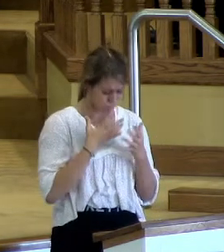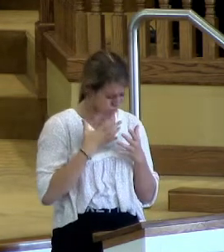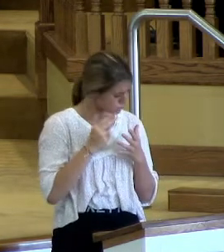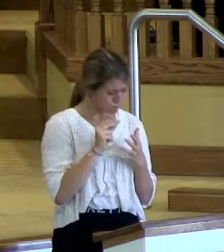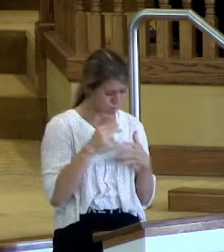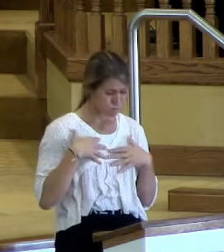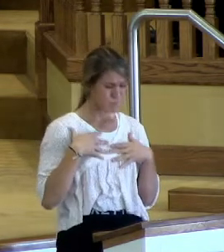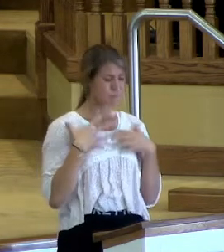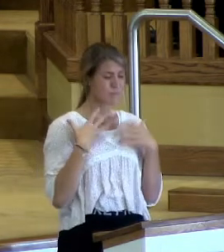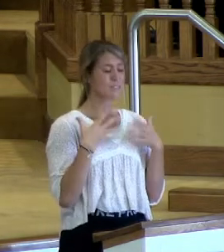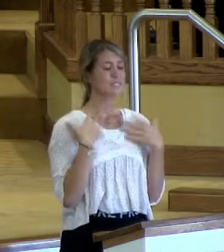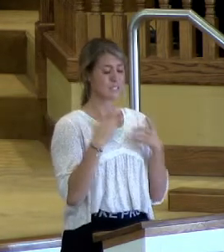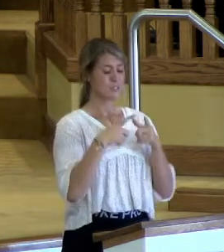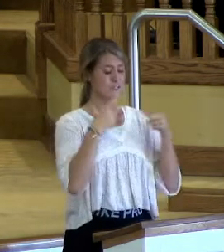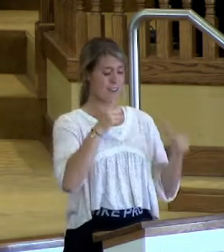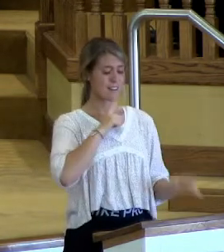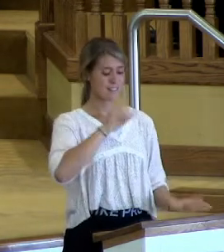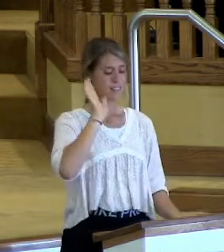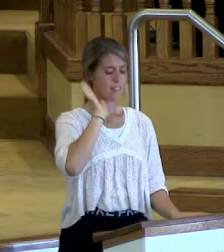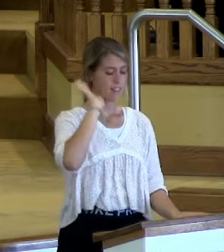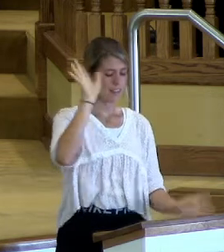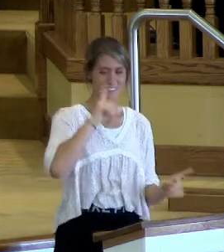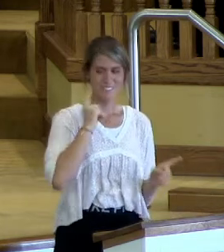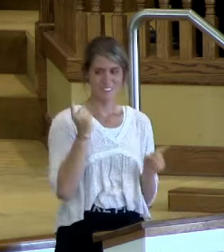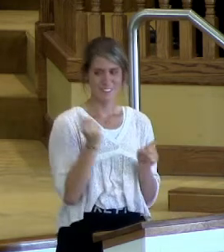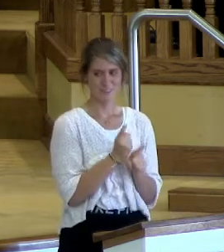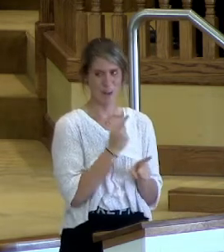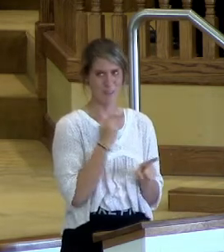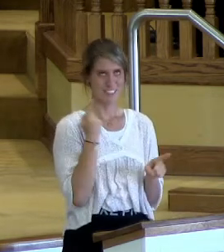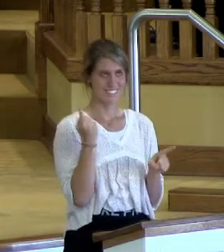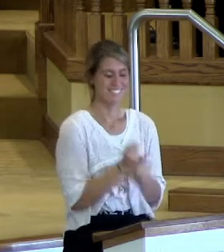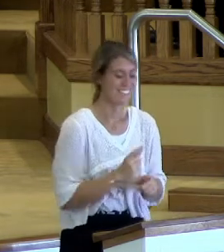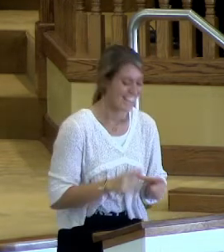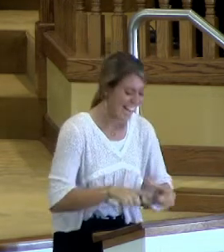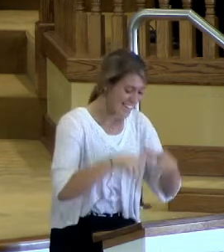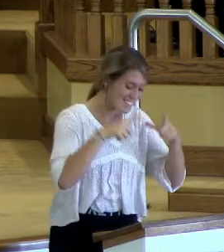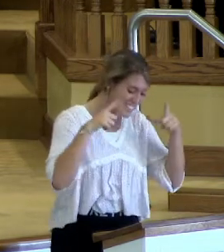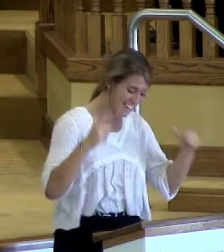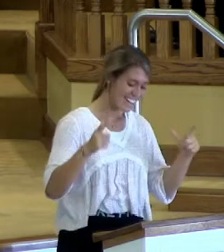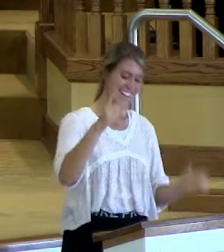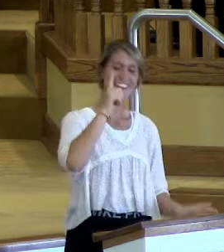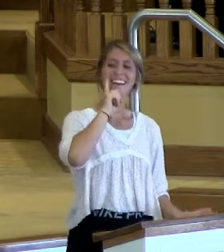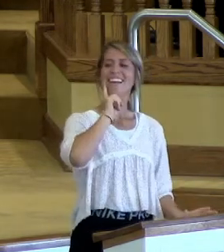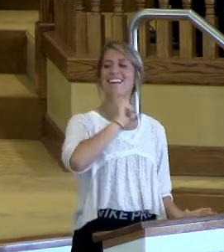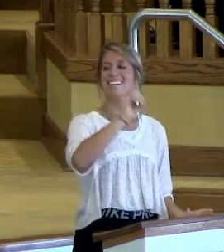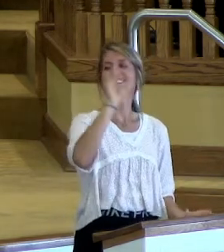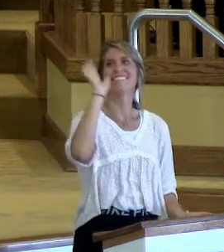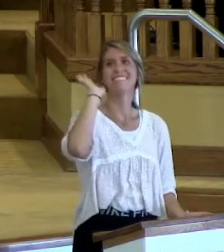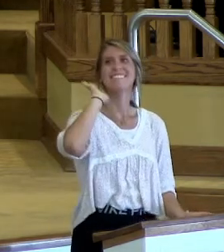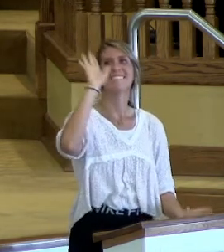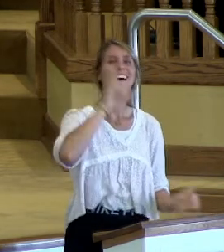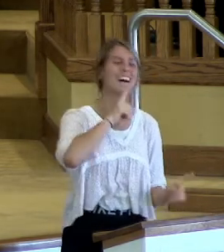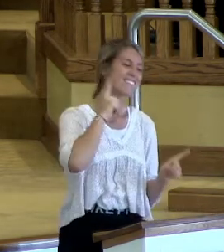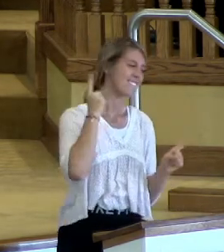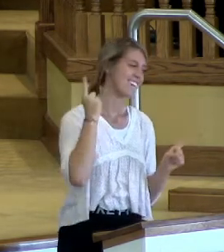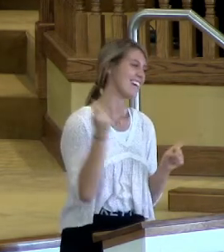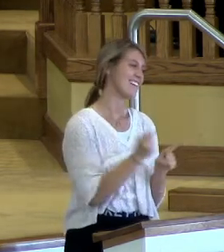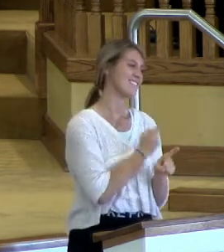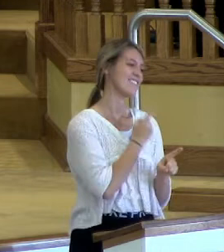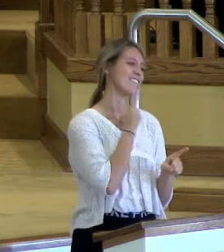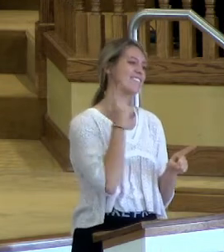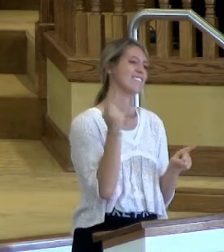faithfulness. Great is thy faithfulness. Great is